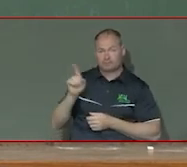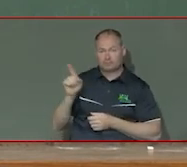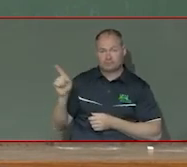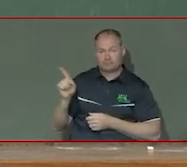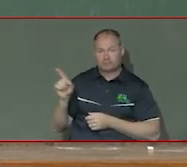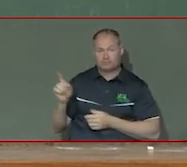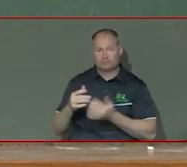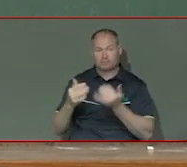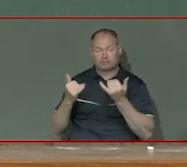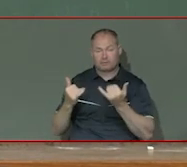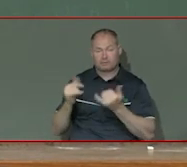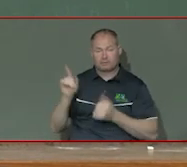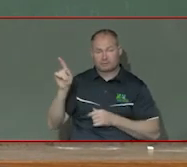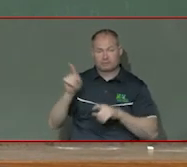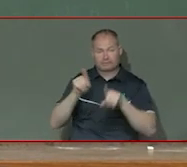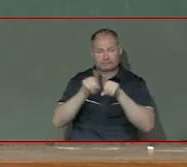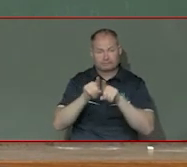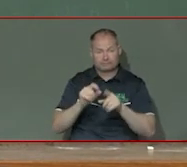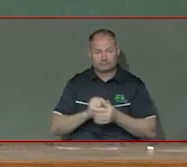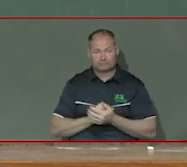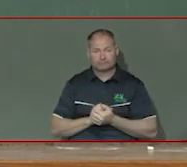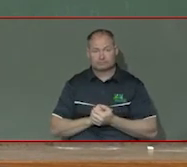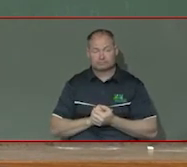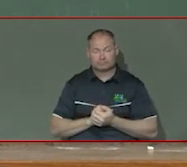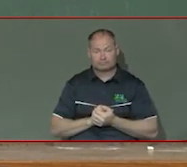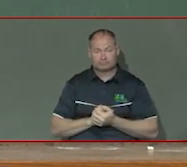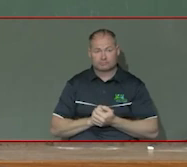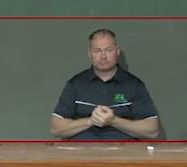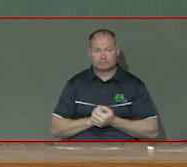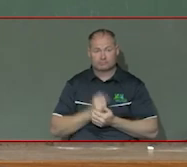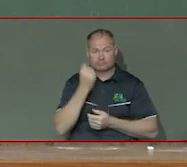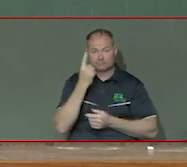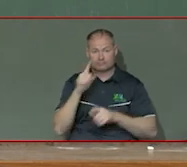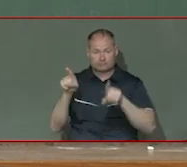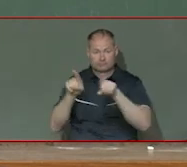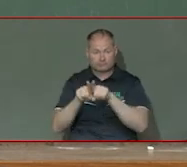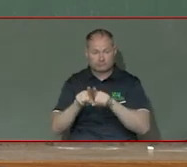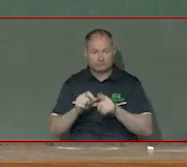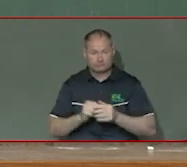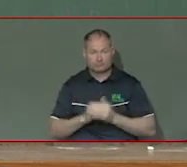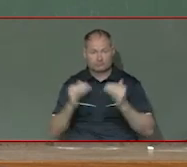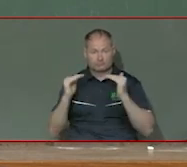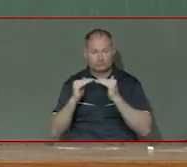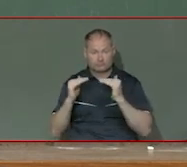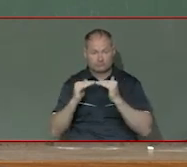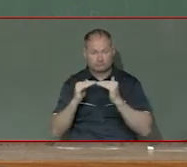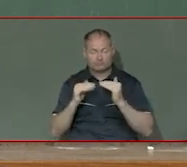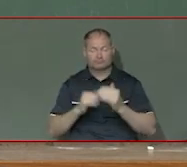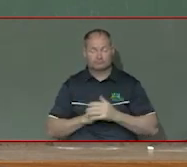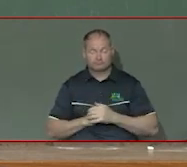of 90 degrees minus the angle is equal to positive the sine of the angle, correct? Now,